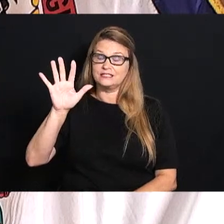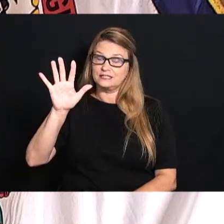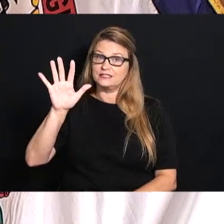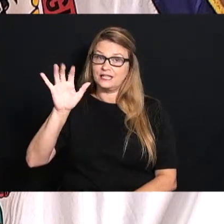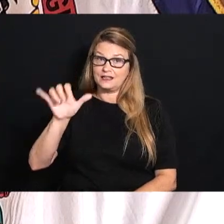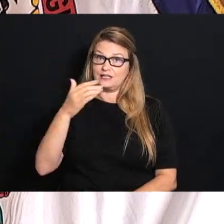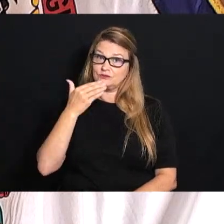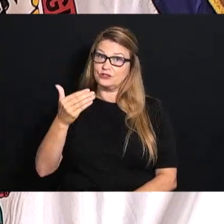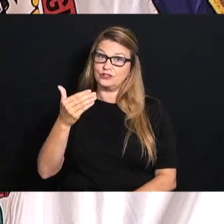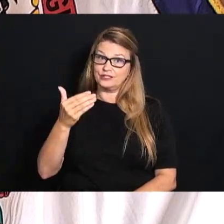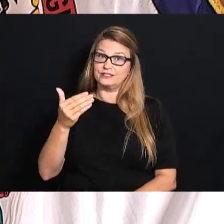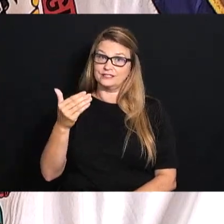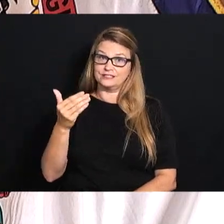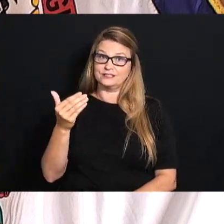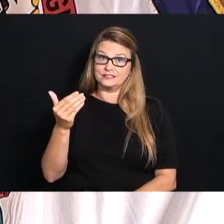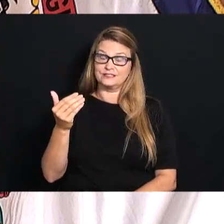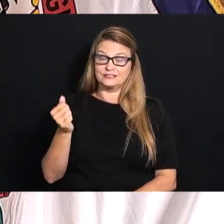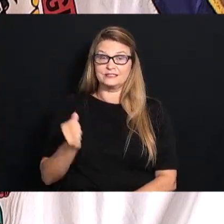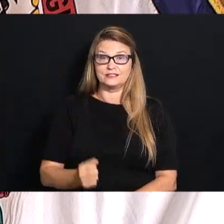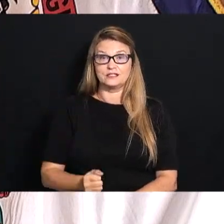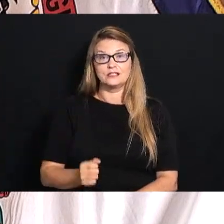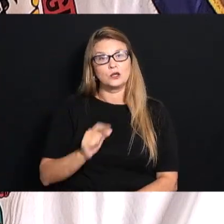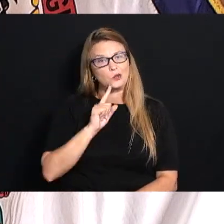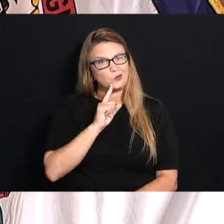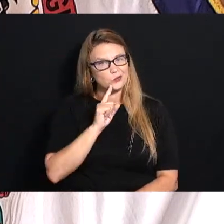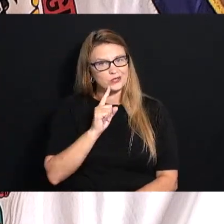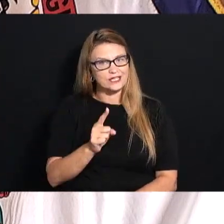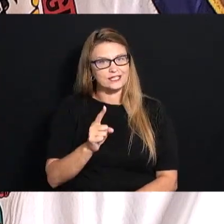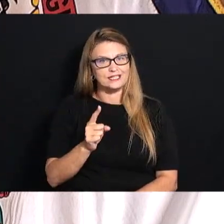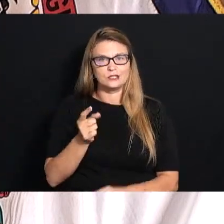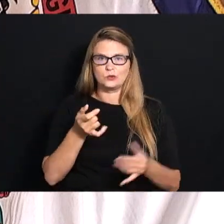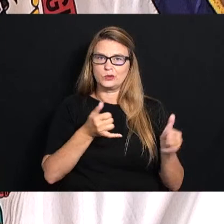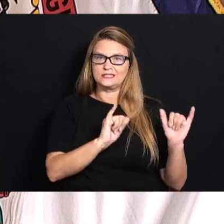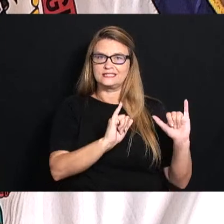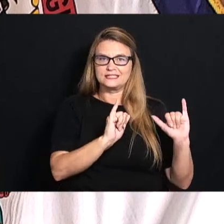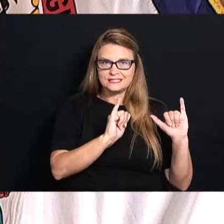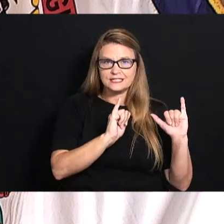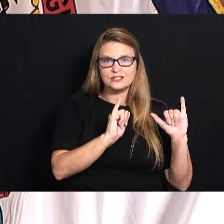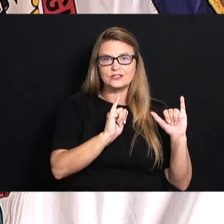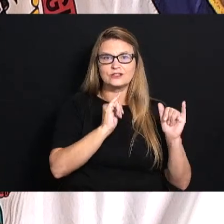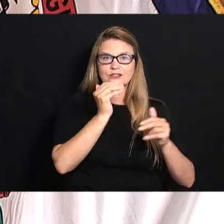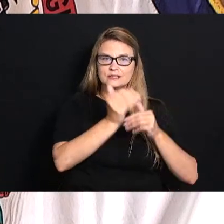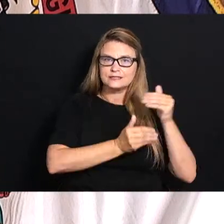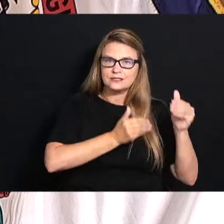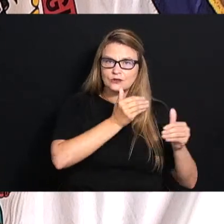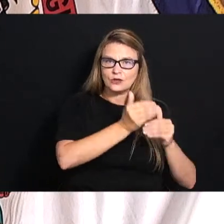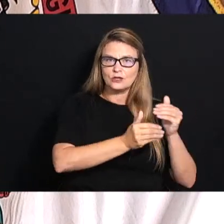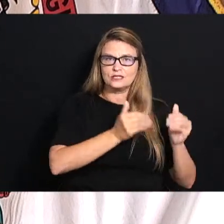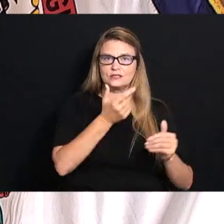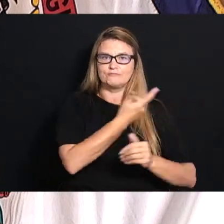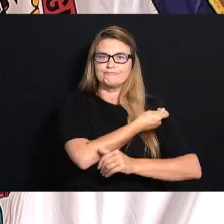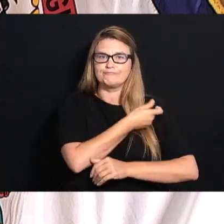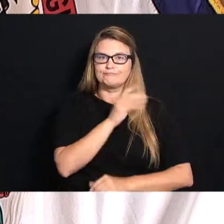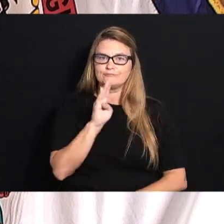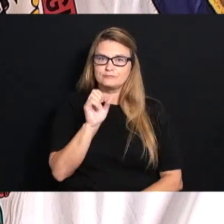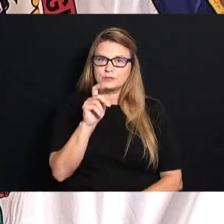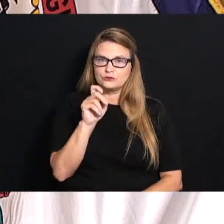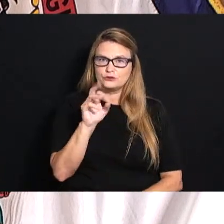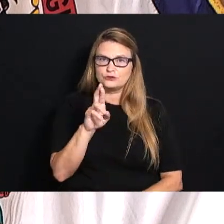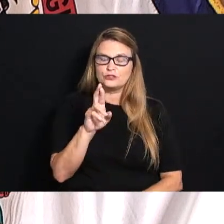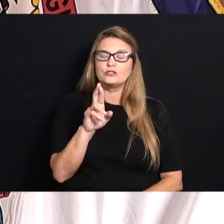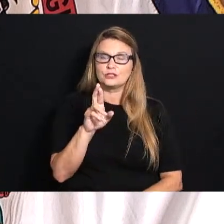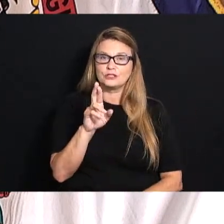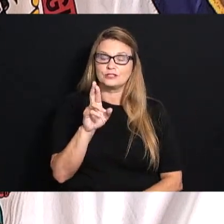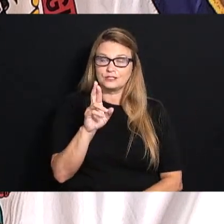that's good. It's good. But really and truly, we still need to continue with our boosters and everything and get them on